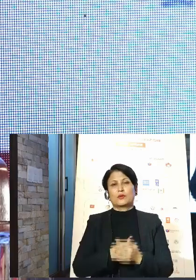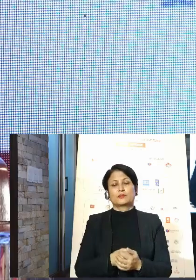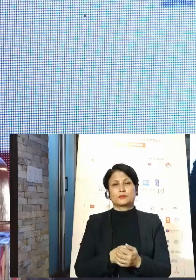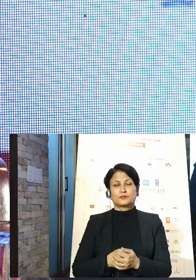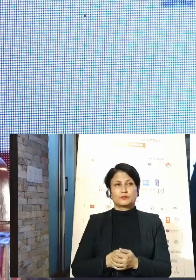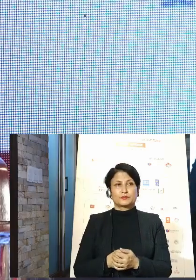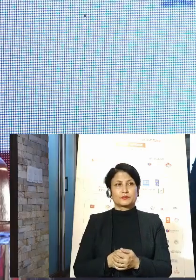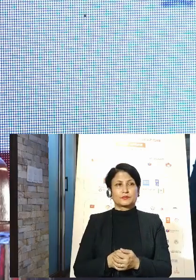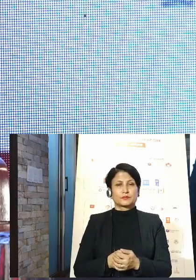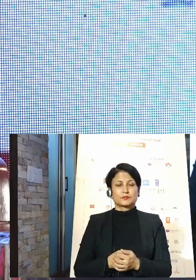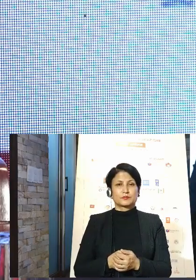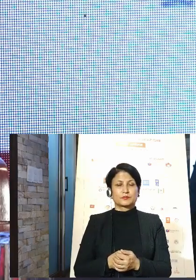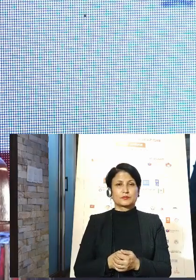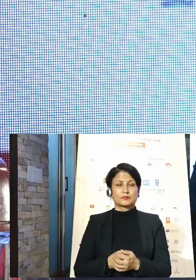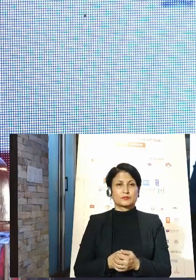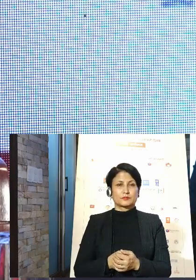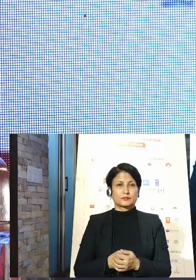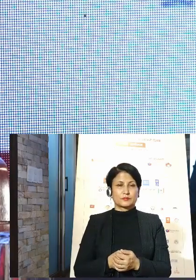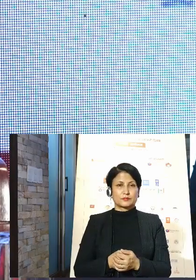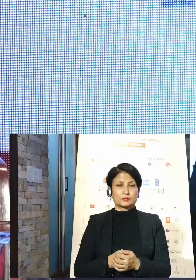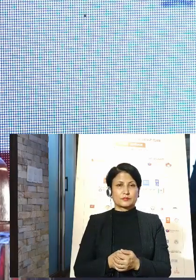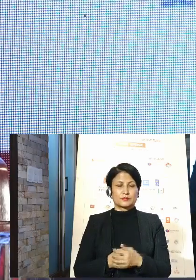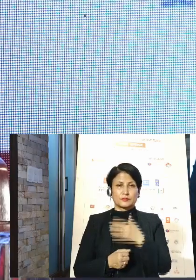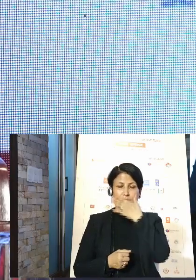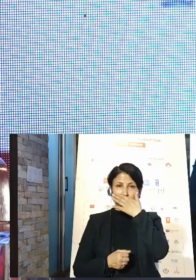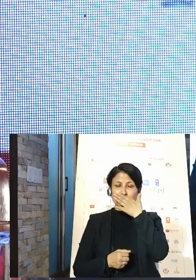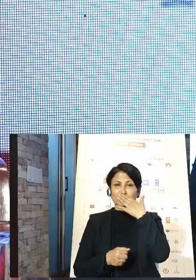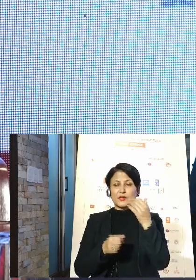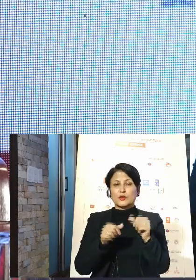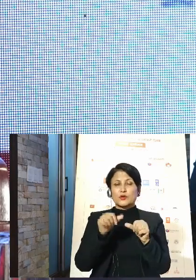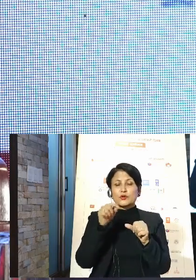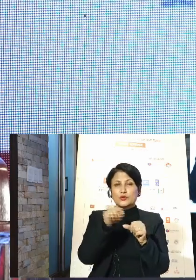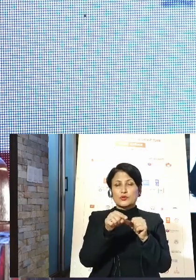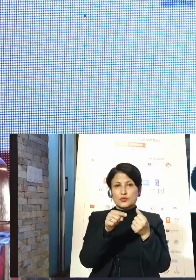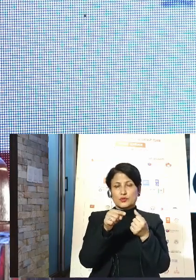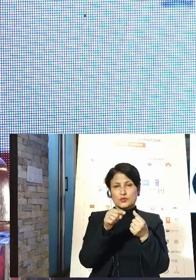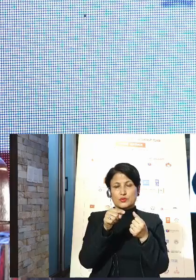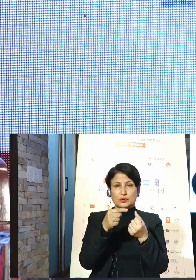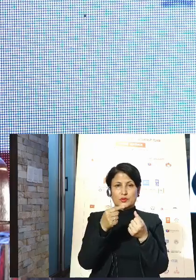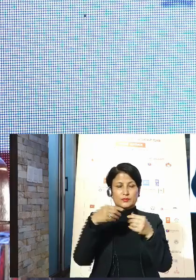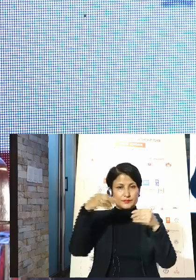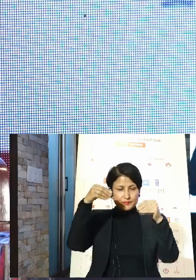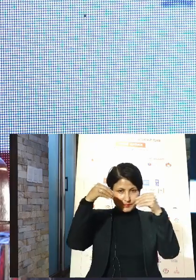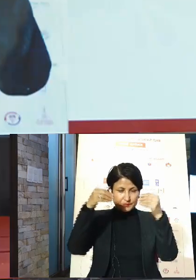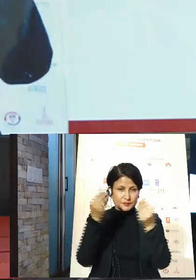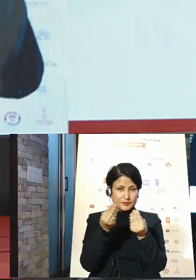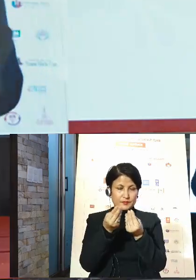course, sorry, make the menstruation visible. So, but it's a different kind of material.